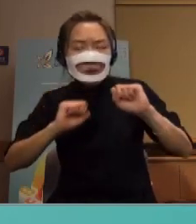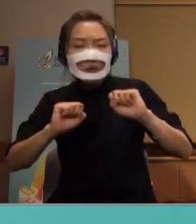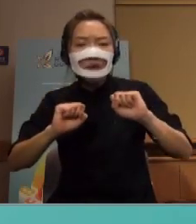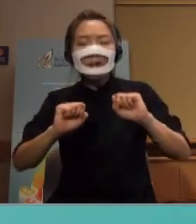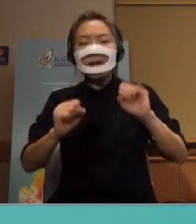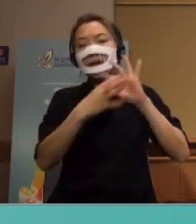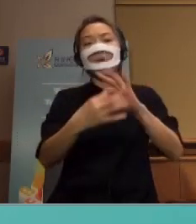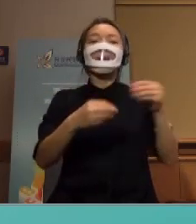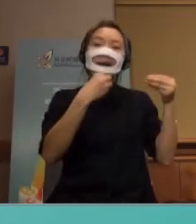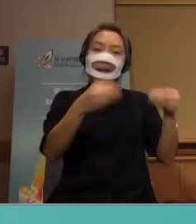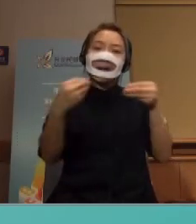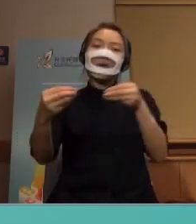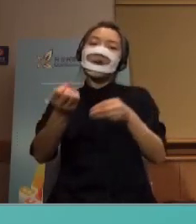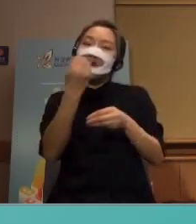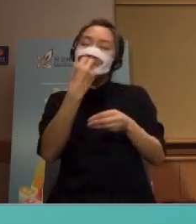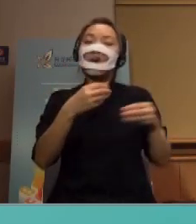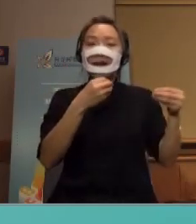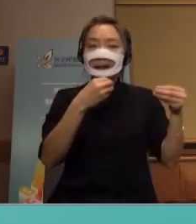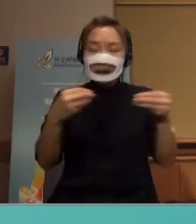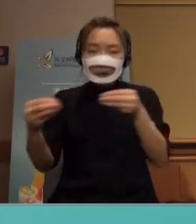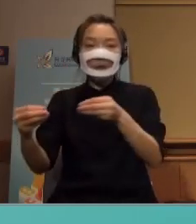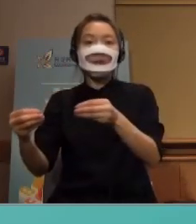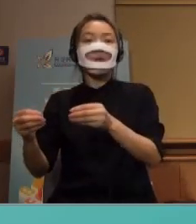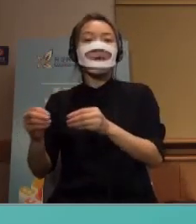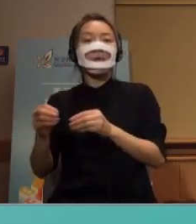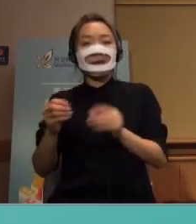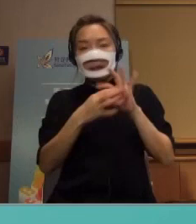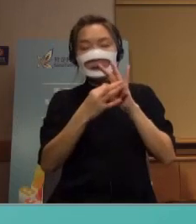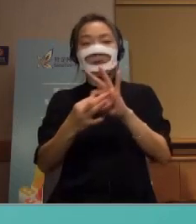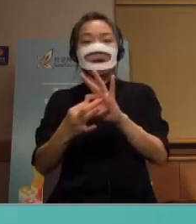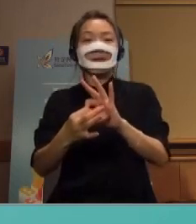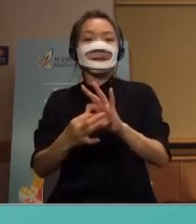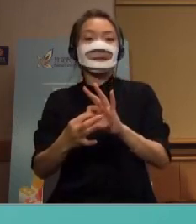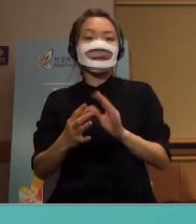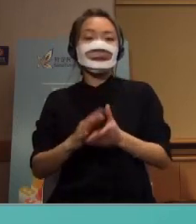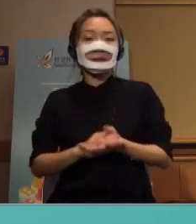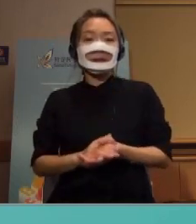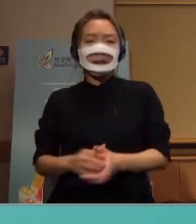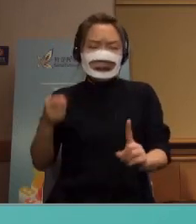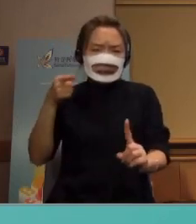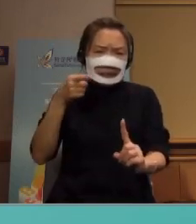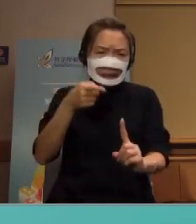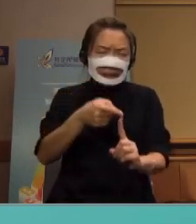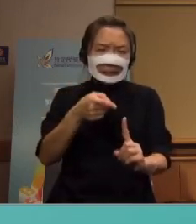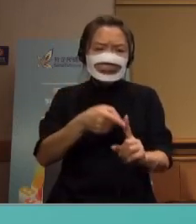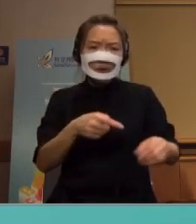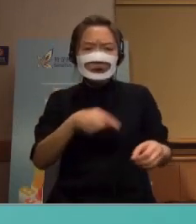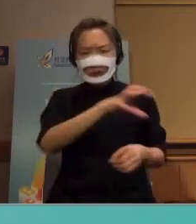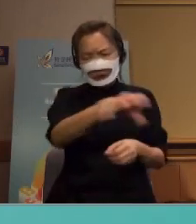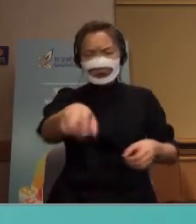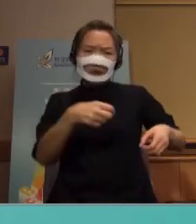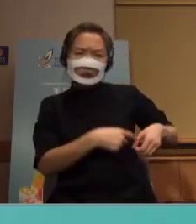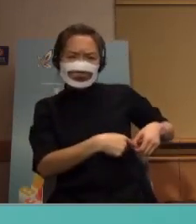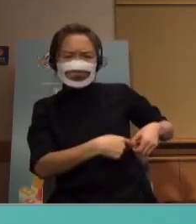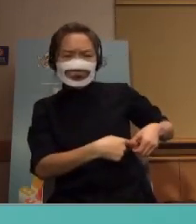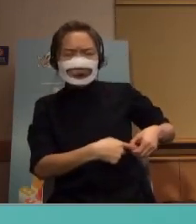and also for the, especially for the underprivileged student and the youth. And we want to tell them